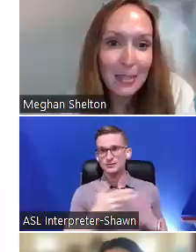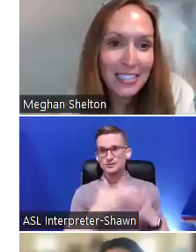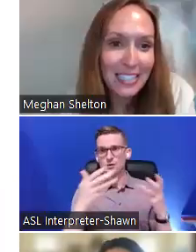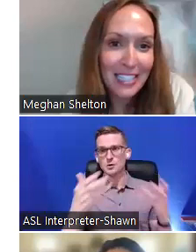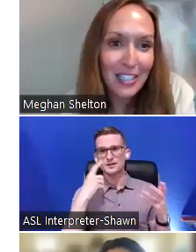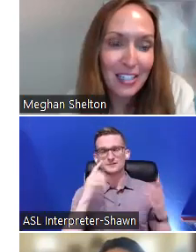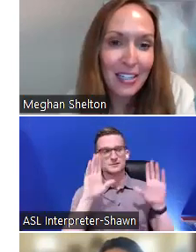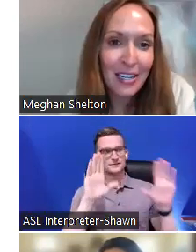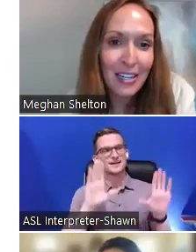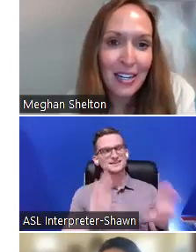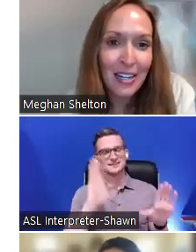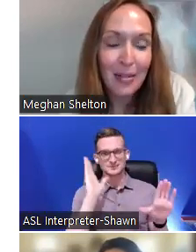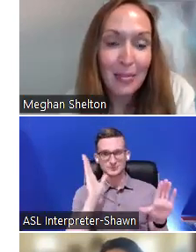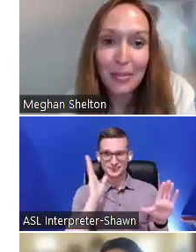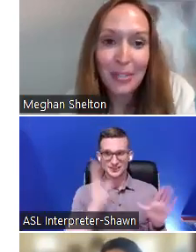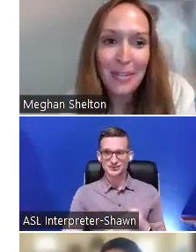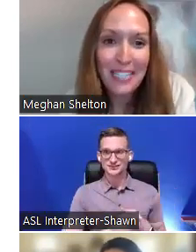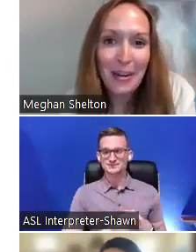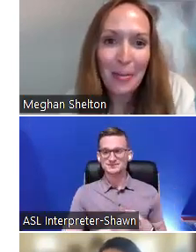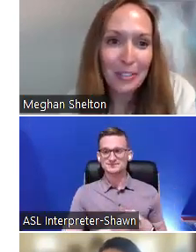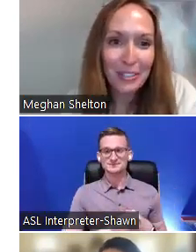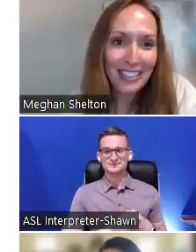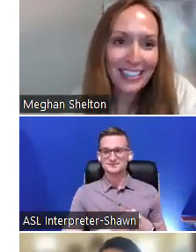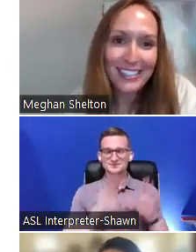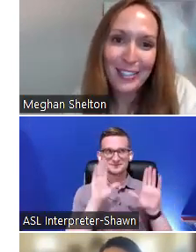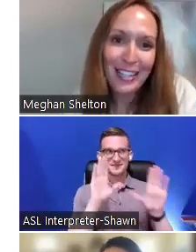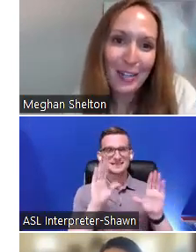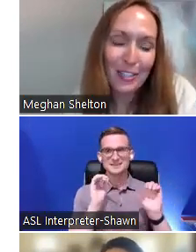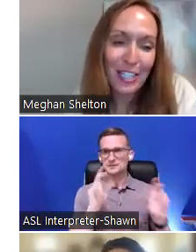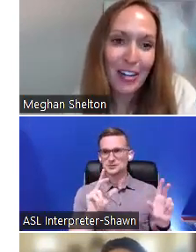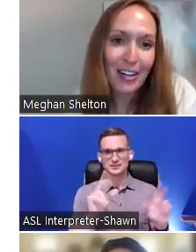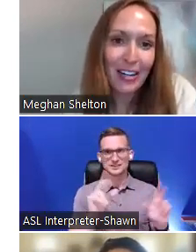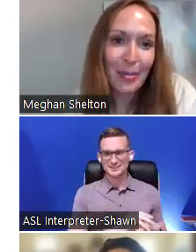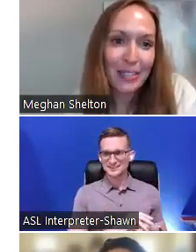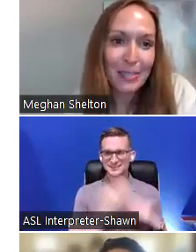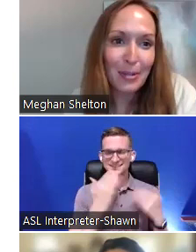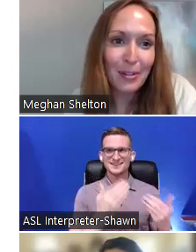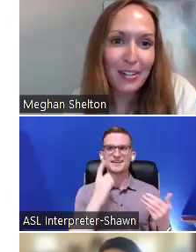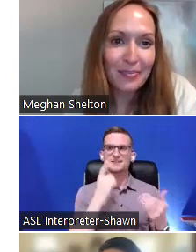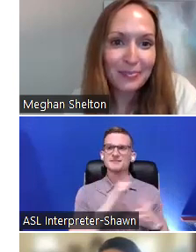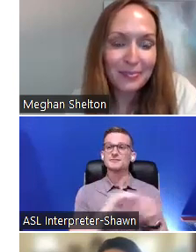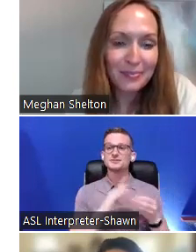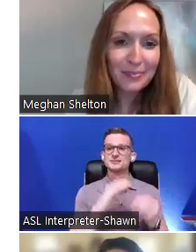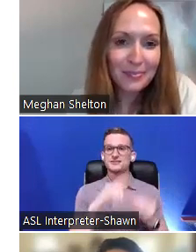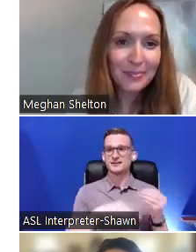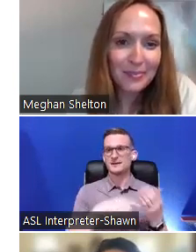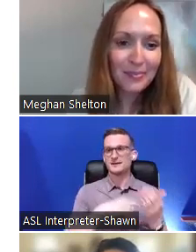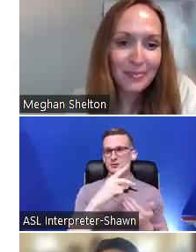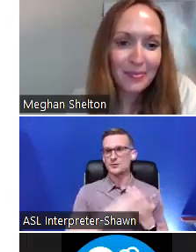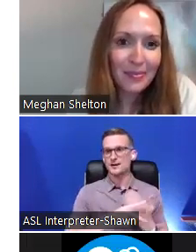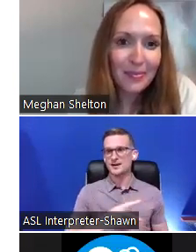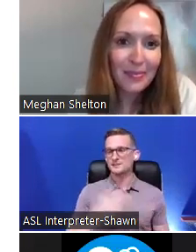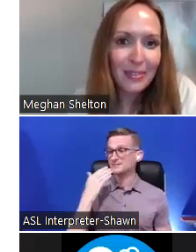fantastic presentation. What an amazing opportunity. So thank you for sharing about this program. Thank you so